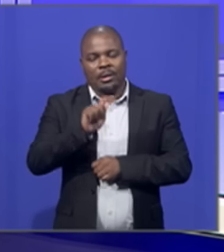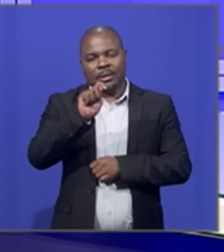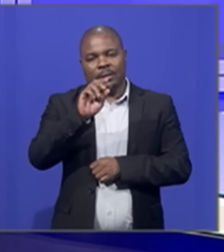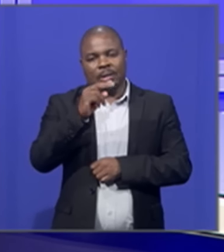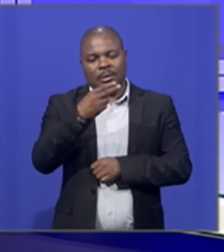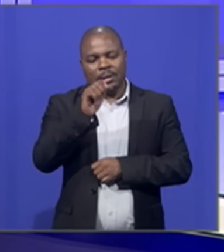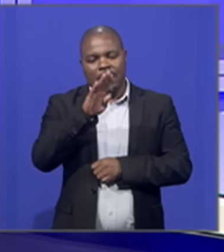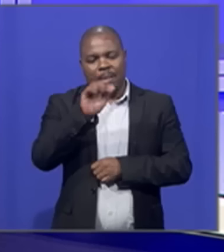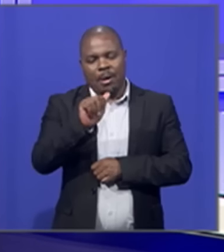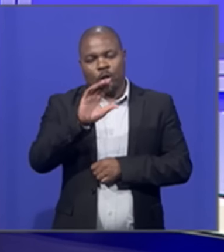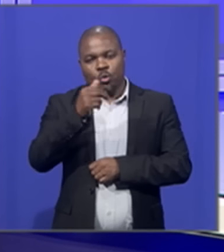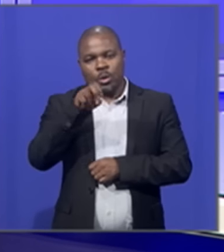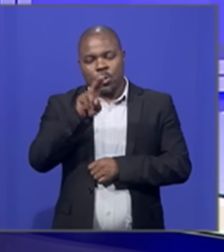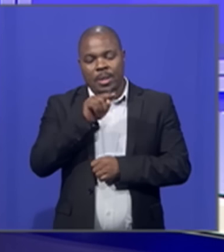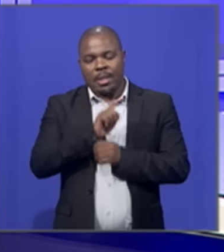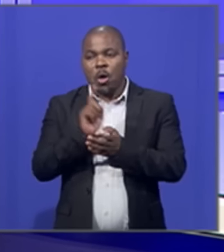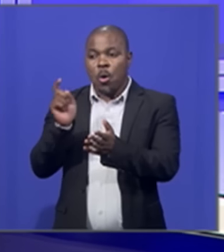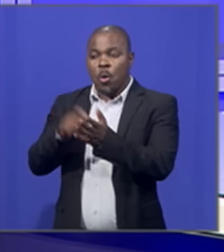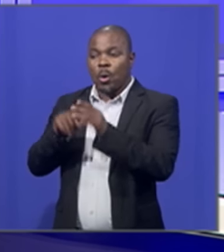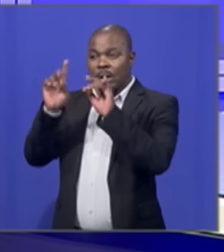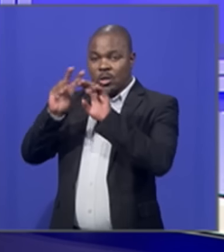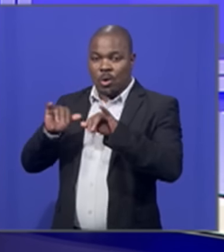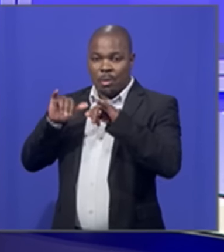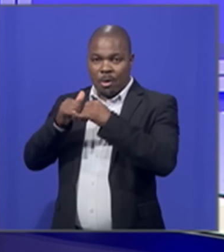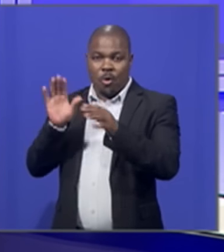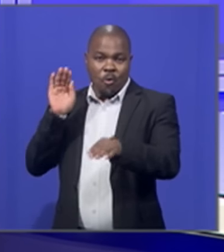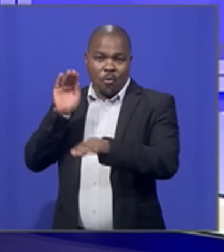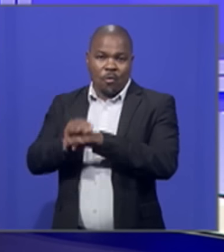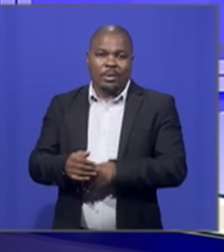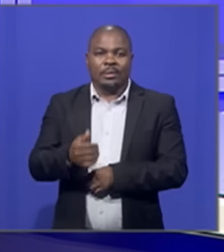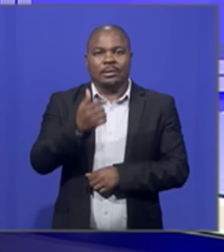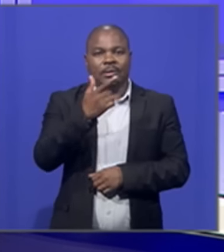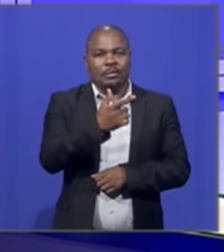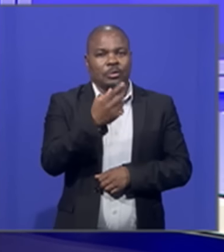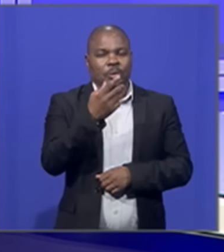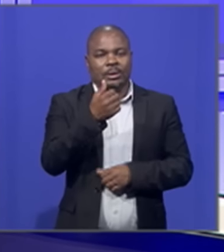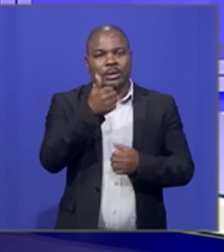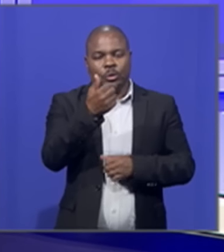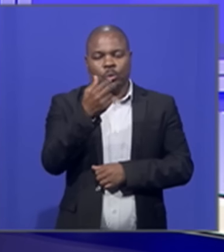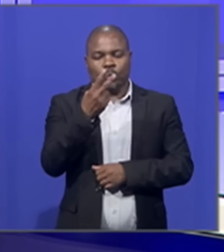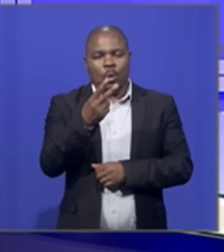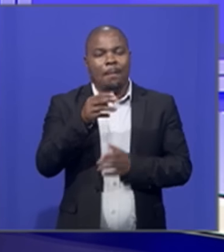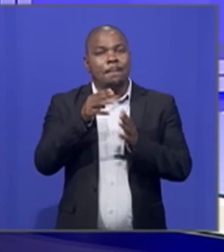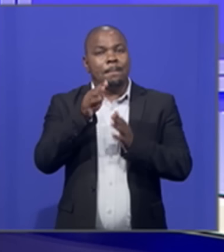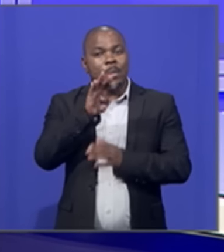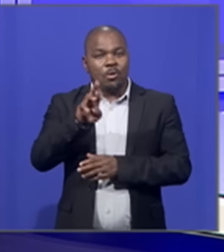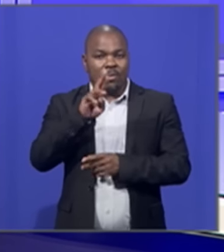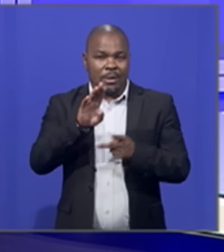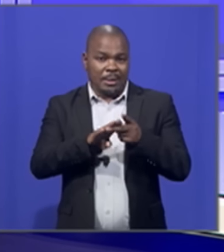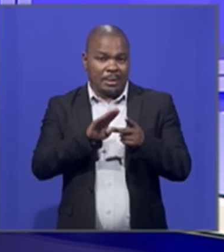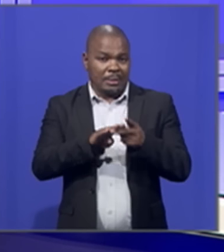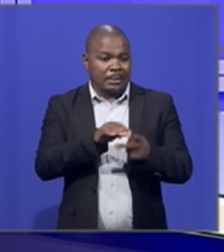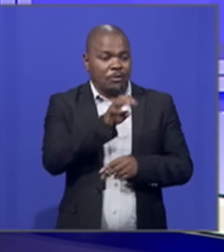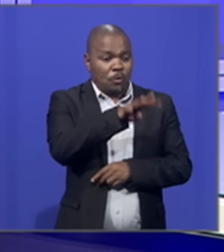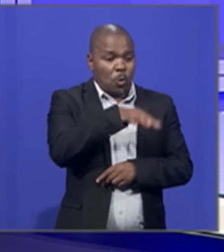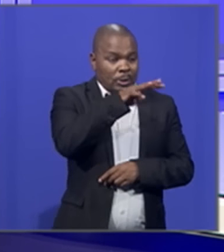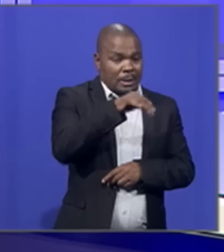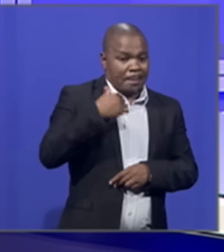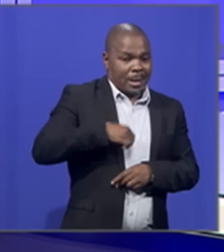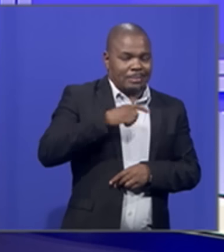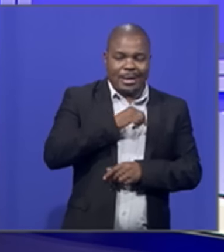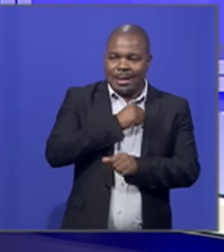yeo e kolotago Eskom diranta tša go feta dibilione tše 72. Go ya le ka Eskom mebasepala e le 14 e palwetše ke go lefela